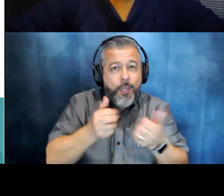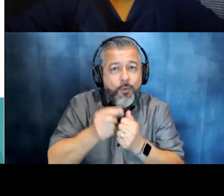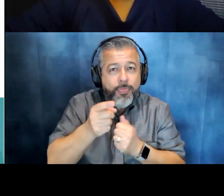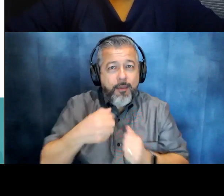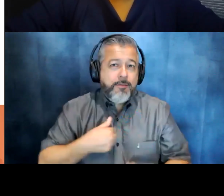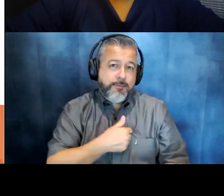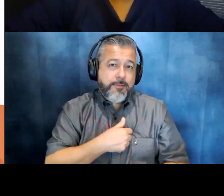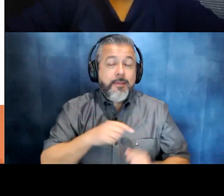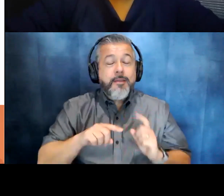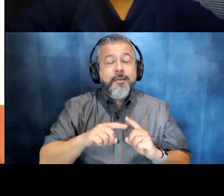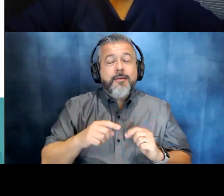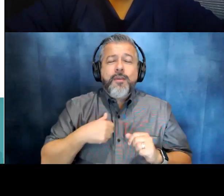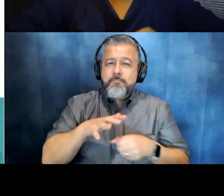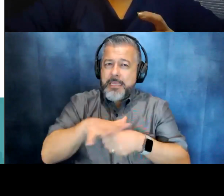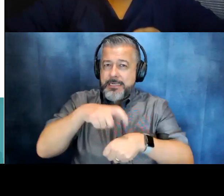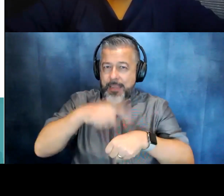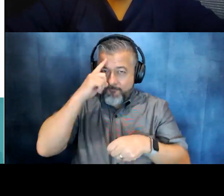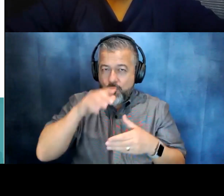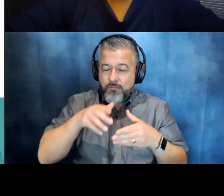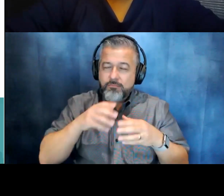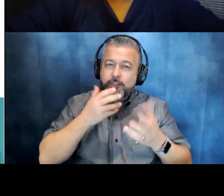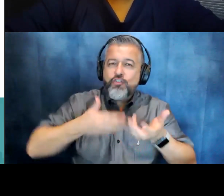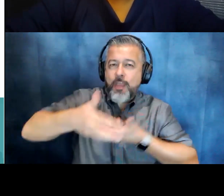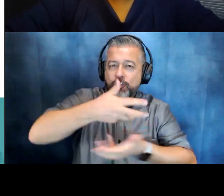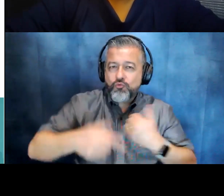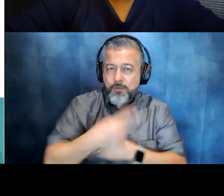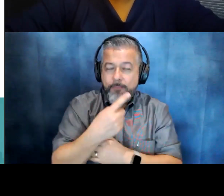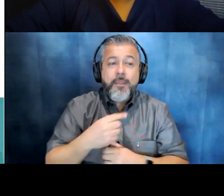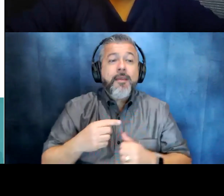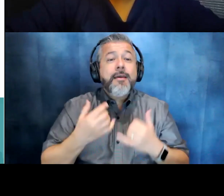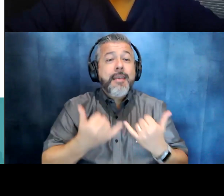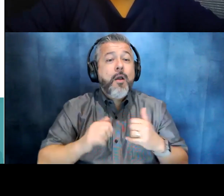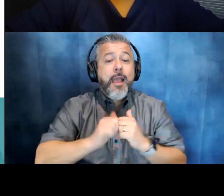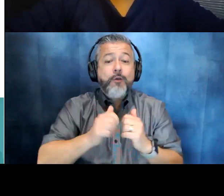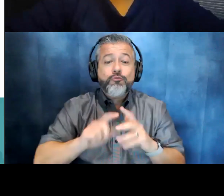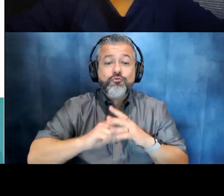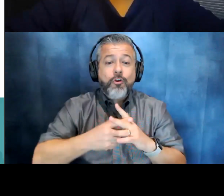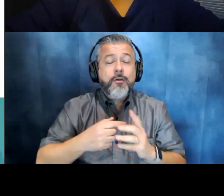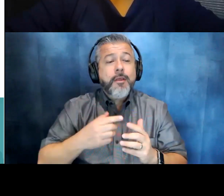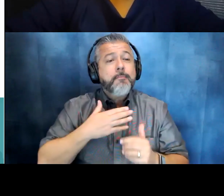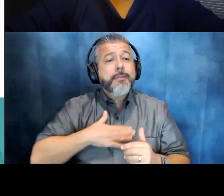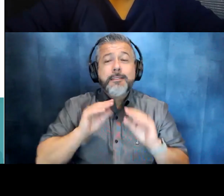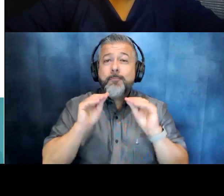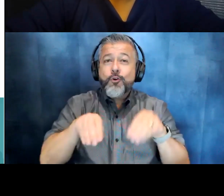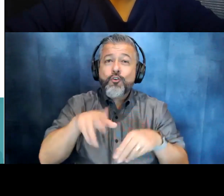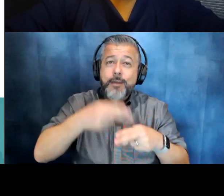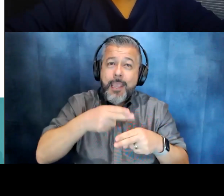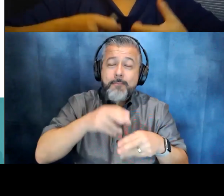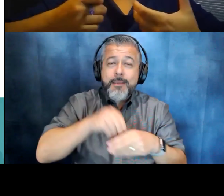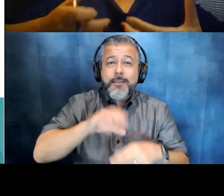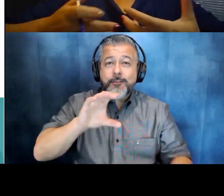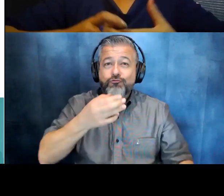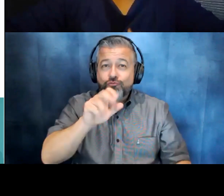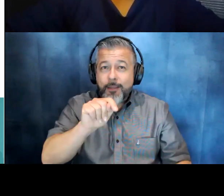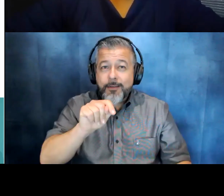we like to start off is I like to ask everyone to go ahead and drop their name in the chat and say what you do. So tell us your name and sort